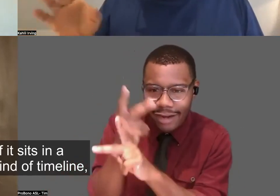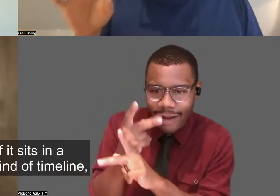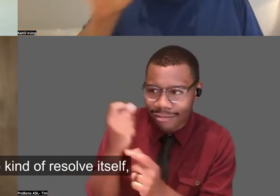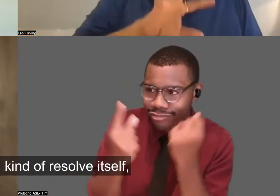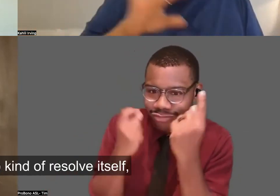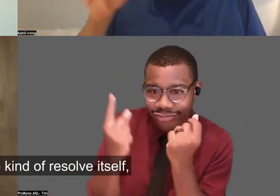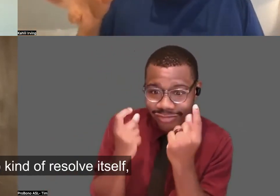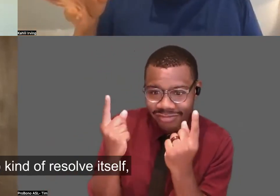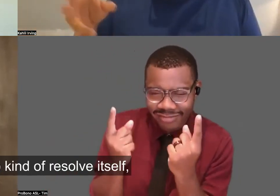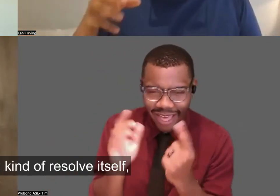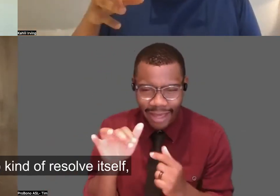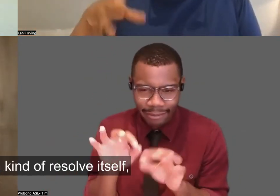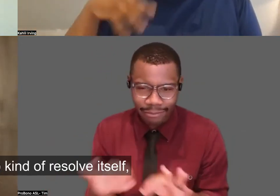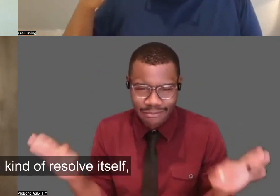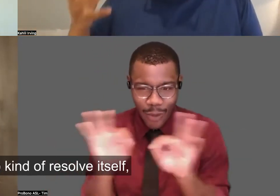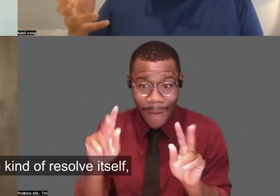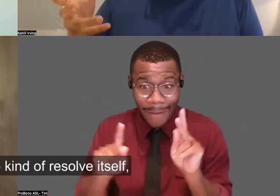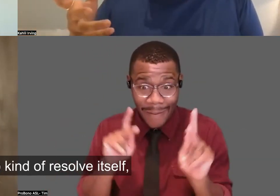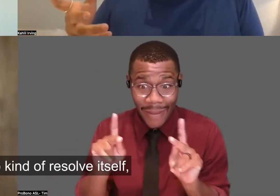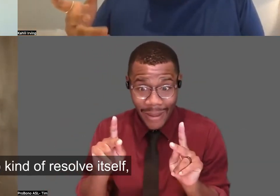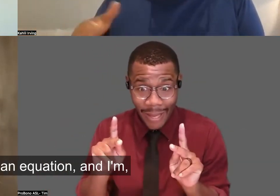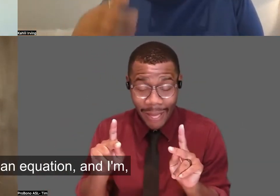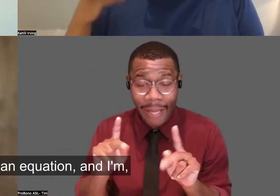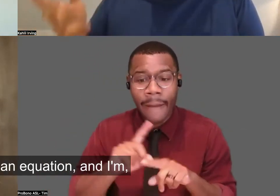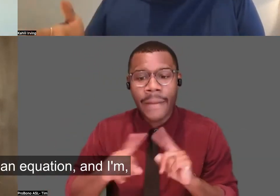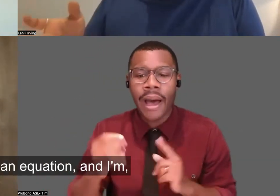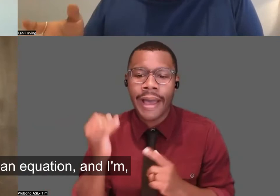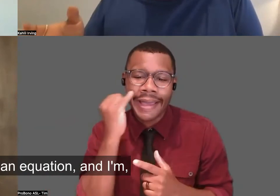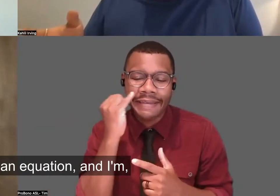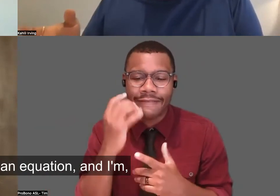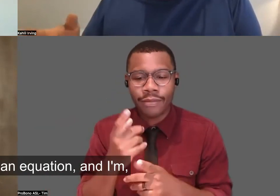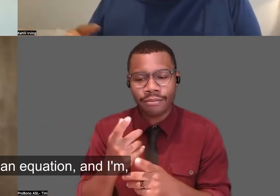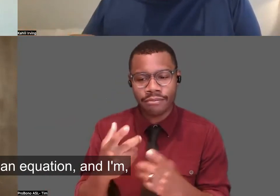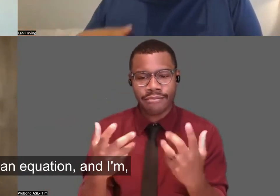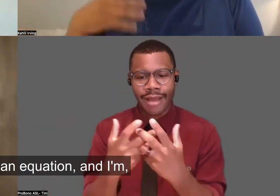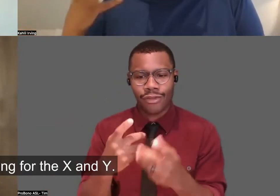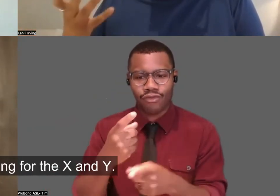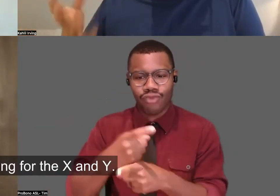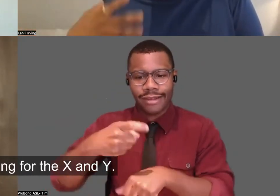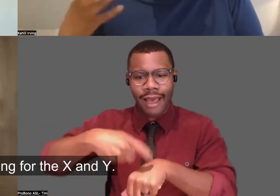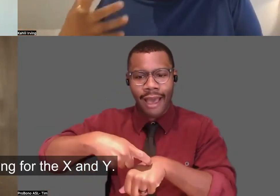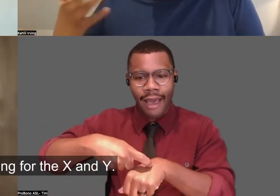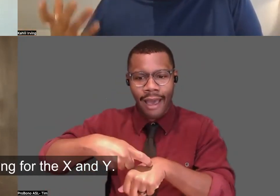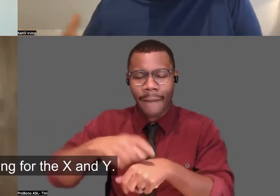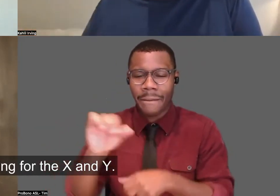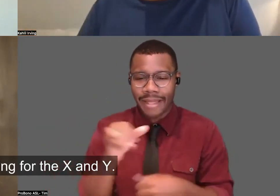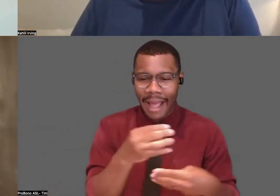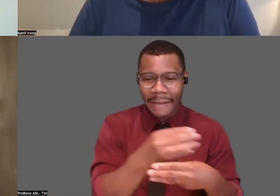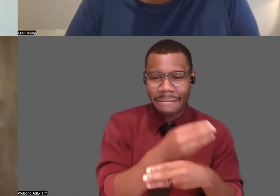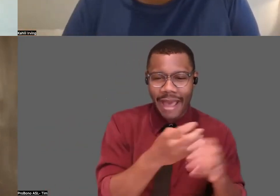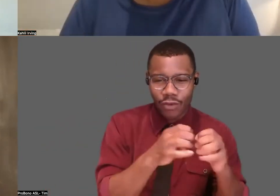timeline, it is also able to kind of resolve itself, almost as if it's an equation. And we're searching for X and